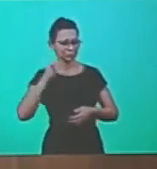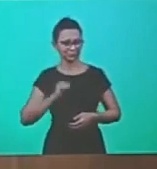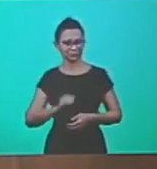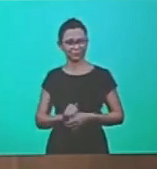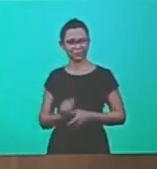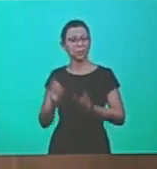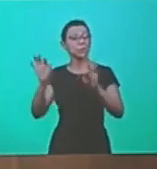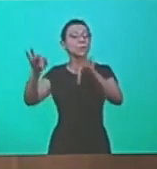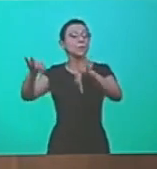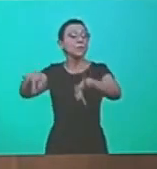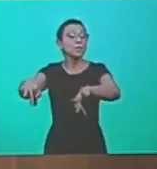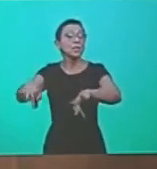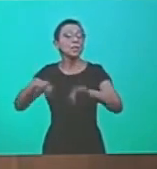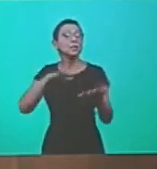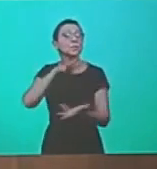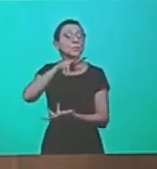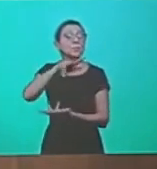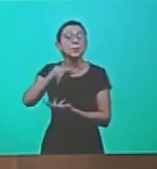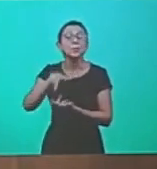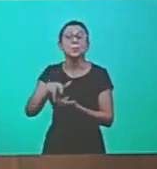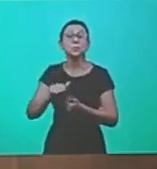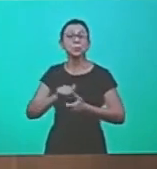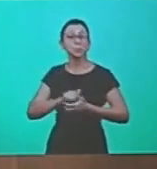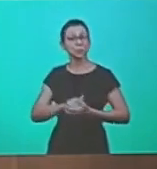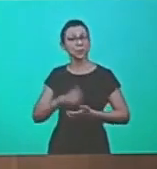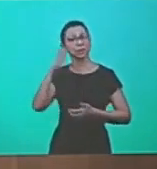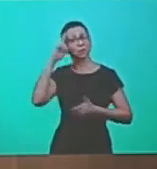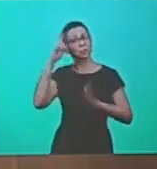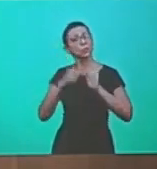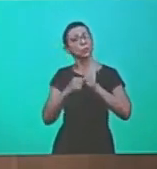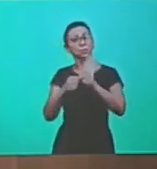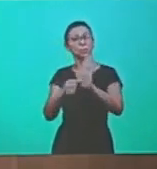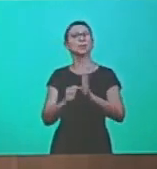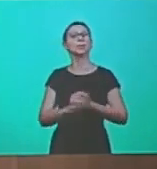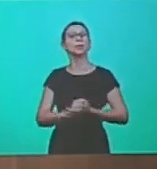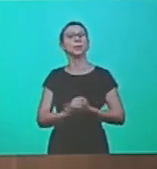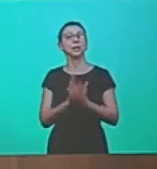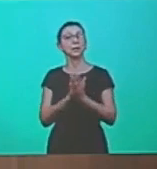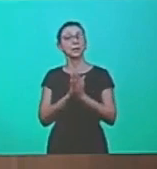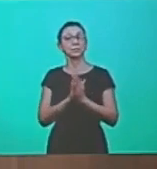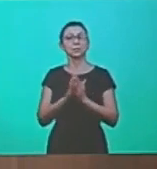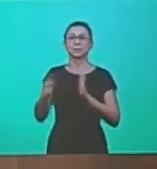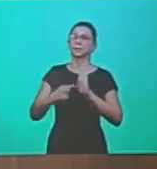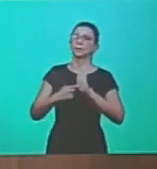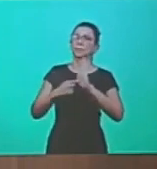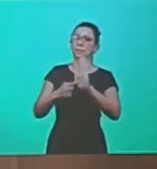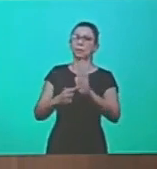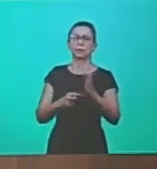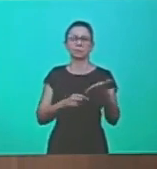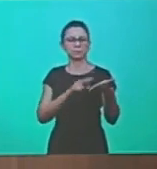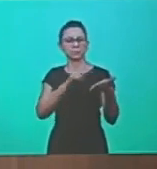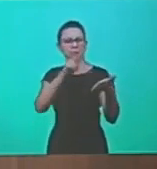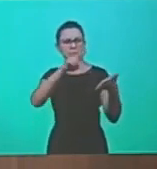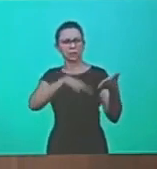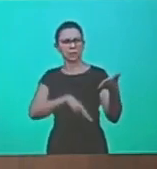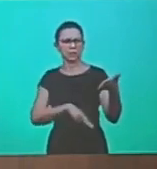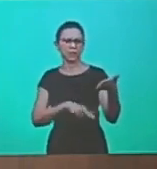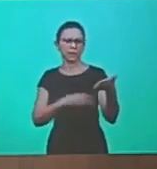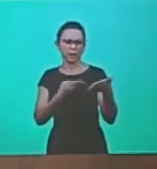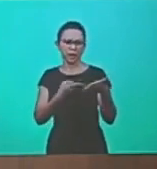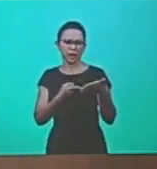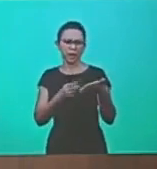is going to happen? And God told him, Jesus told them everything. He told them everything that was in the